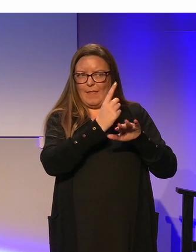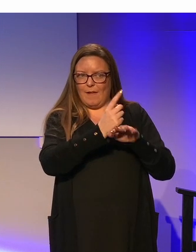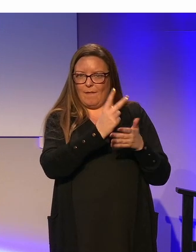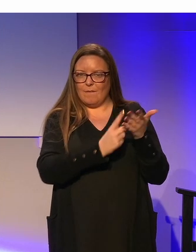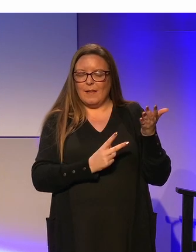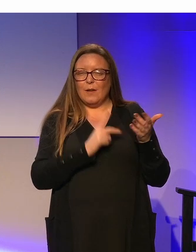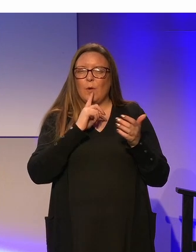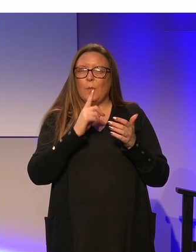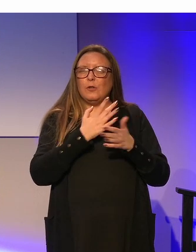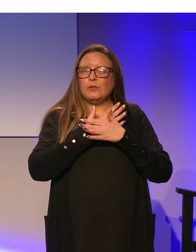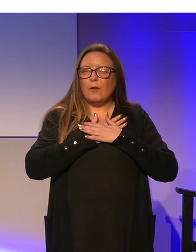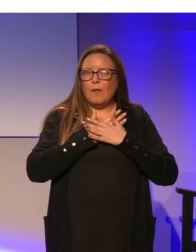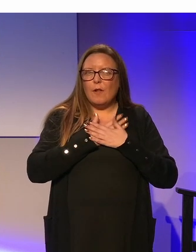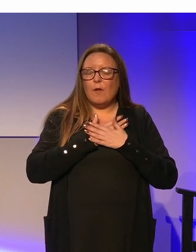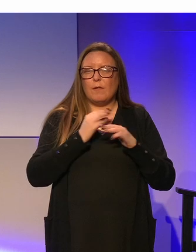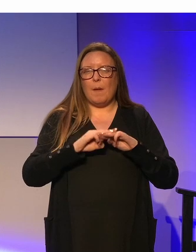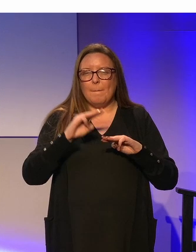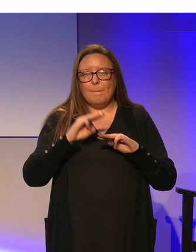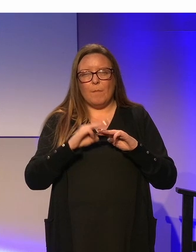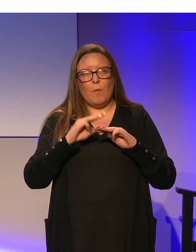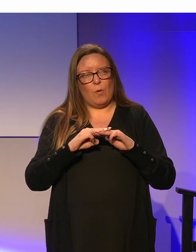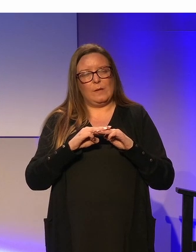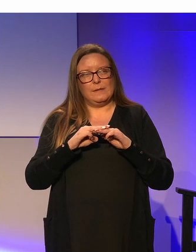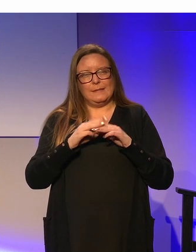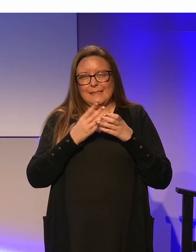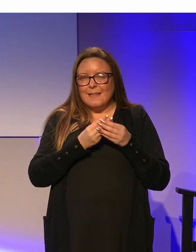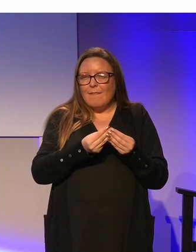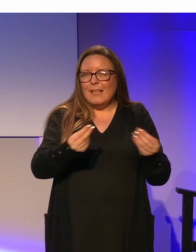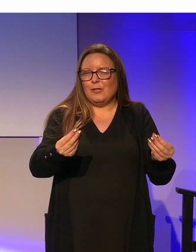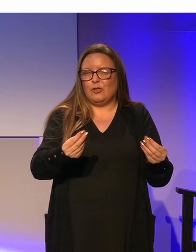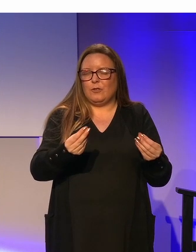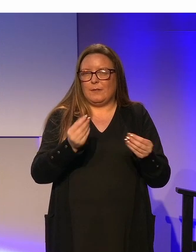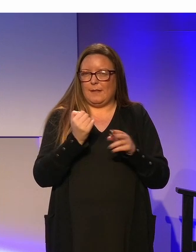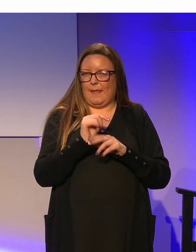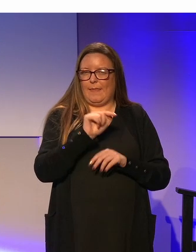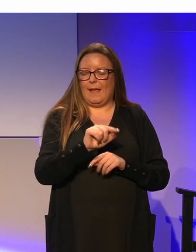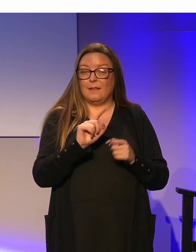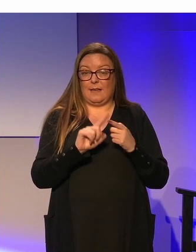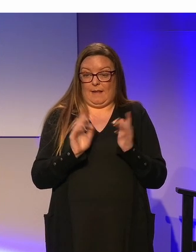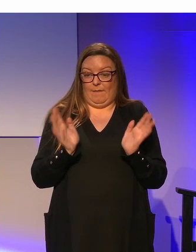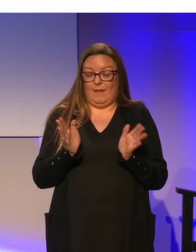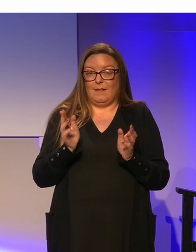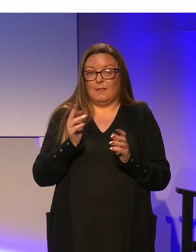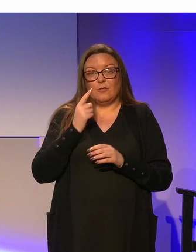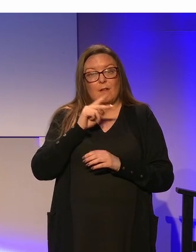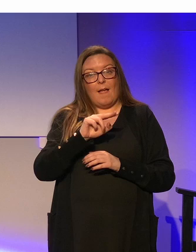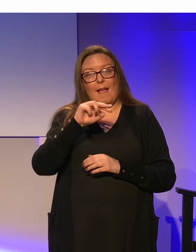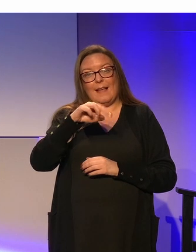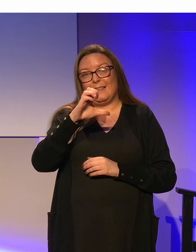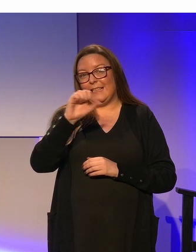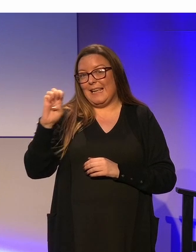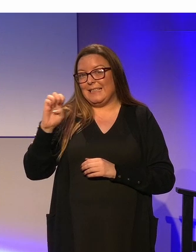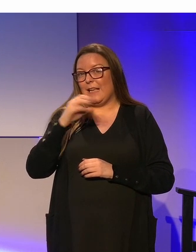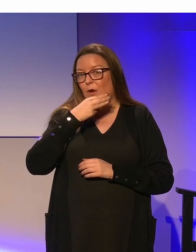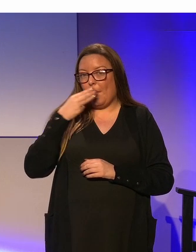would love there to be more sufficiency in that. And we saw from NCSE staff real engagement and